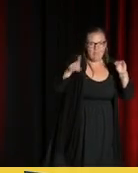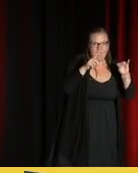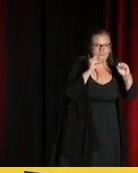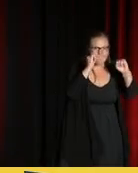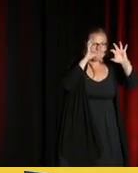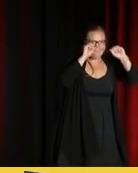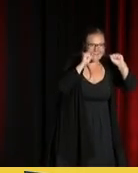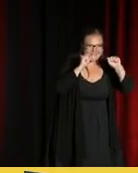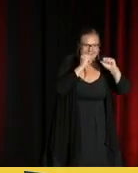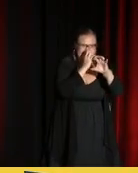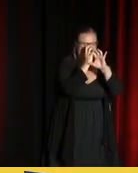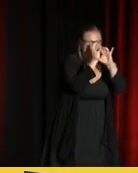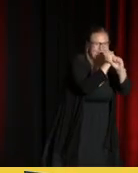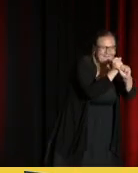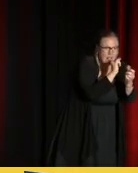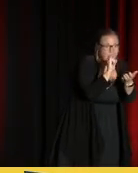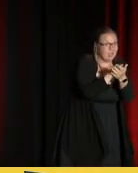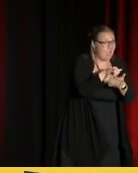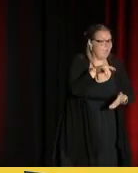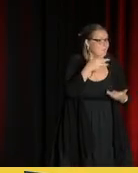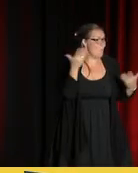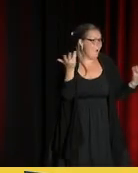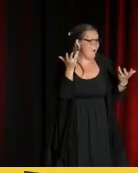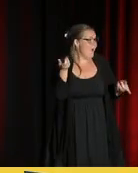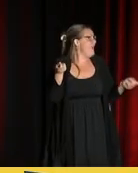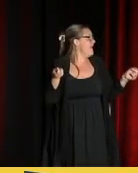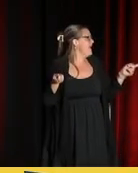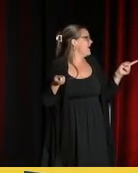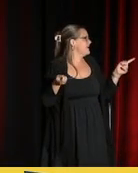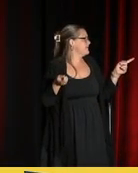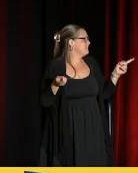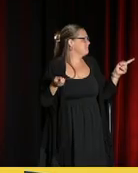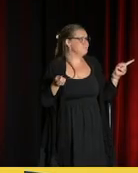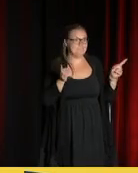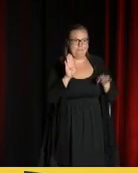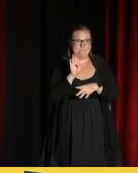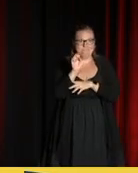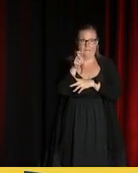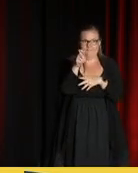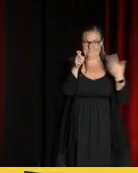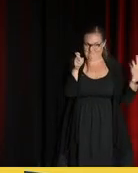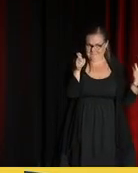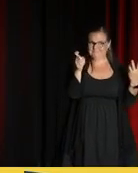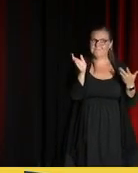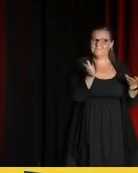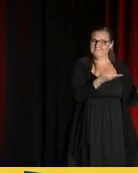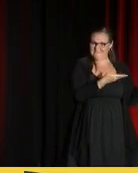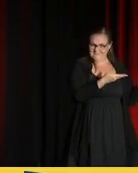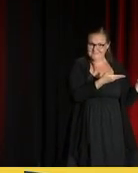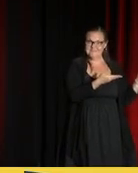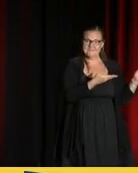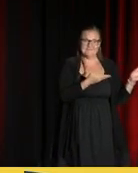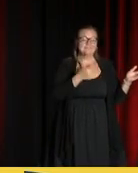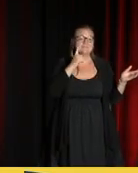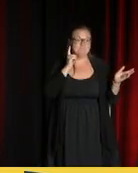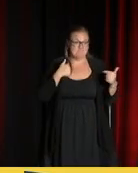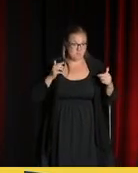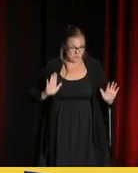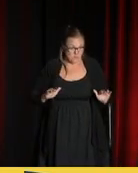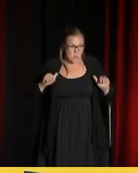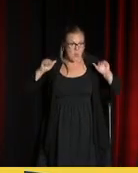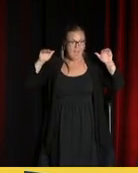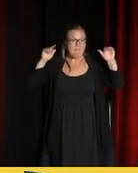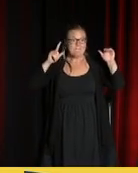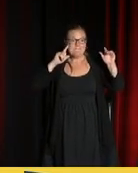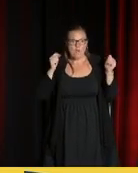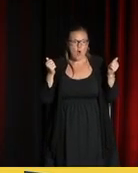and interesting, like this little box. When I was growing up, Every